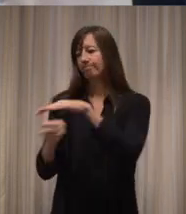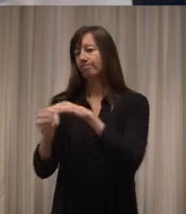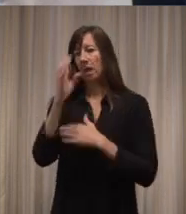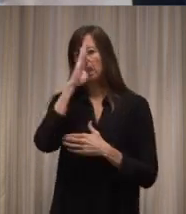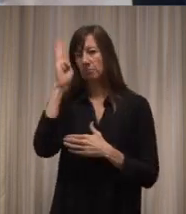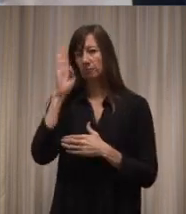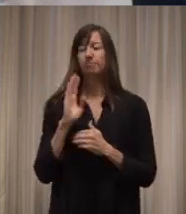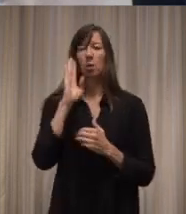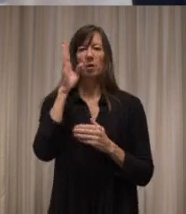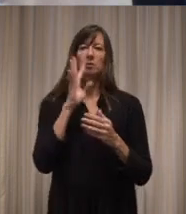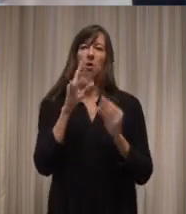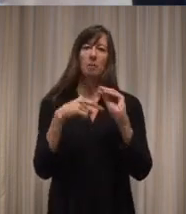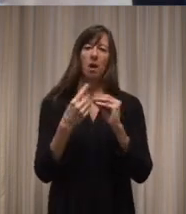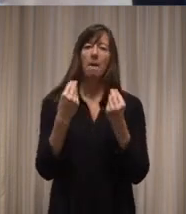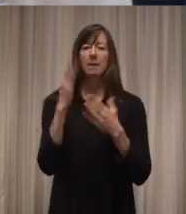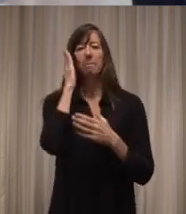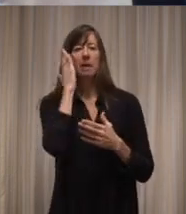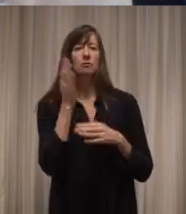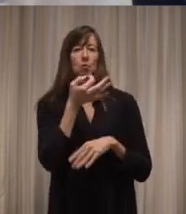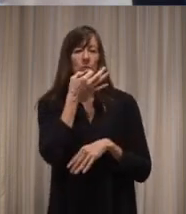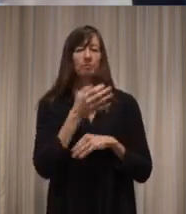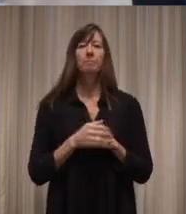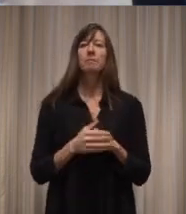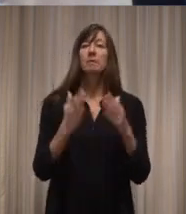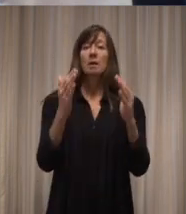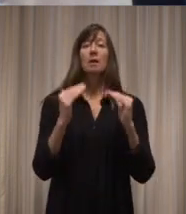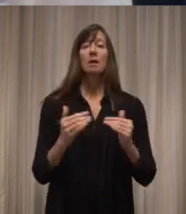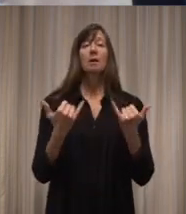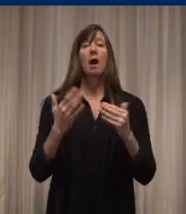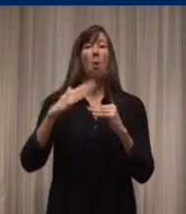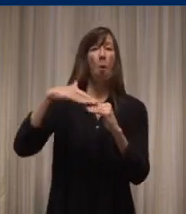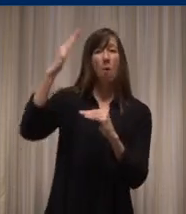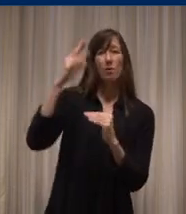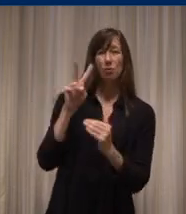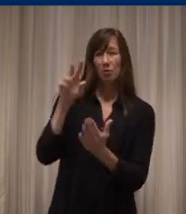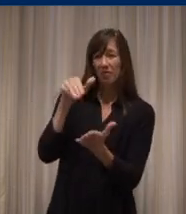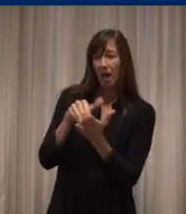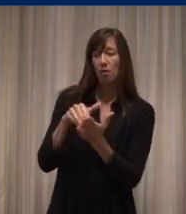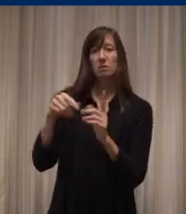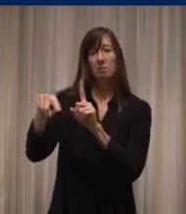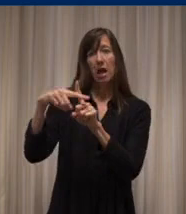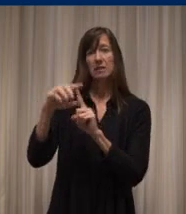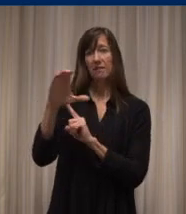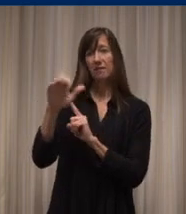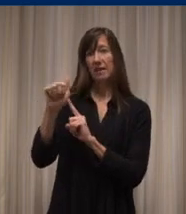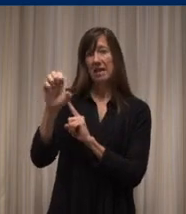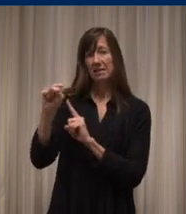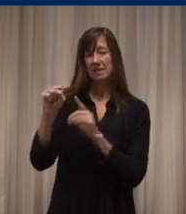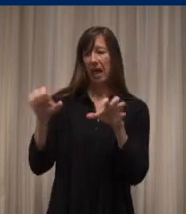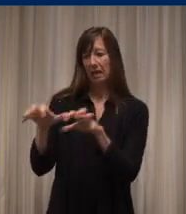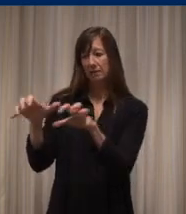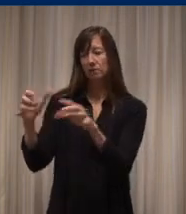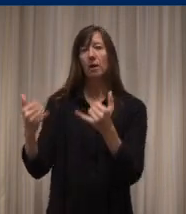In terms of active cases, as I mentioned, we're now over 2,000 active cases in the county at